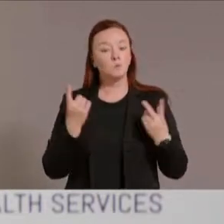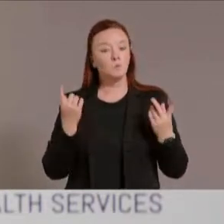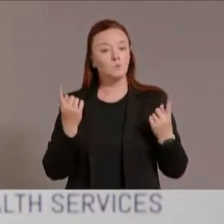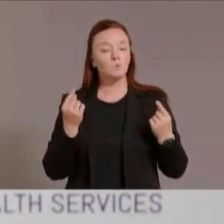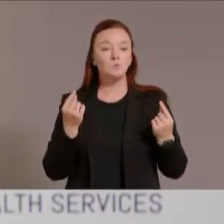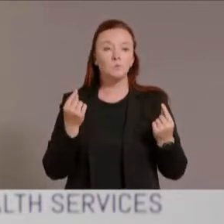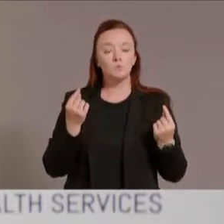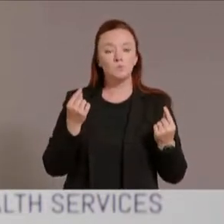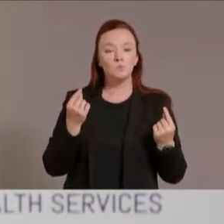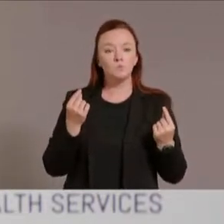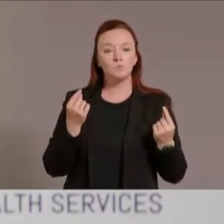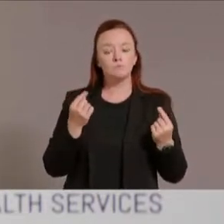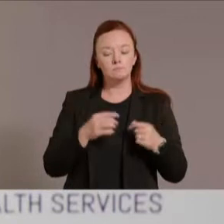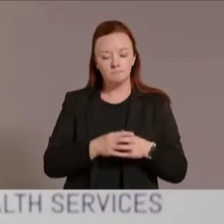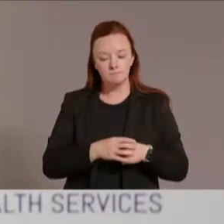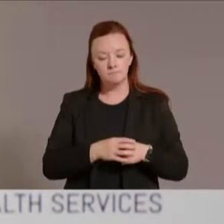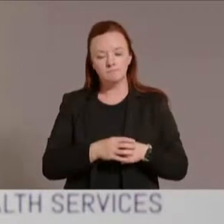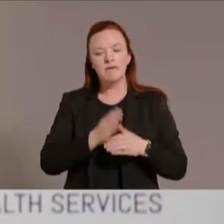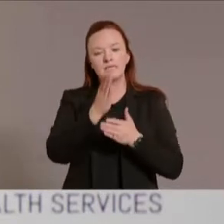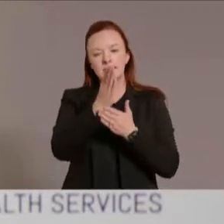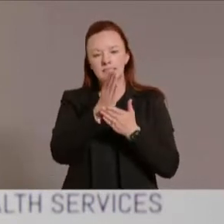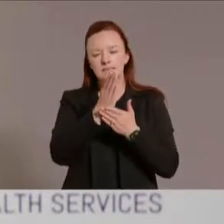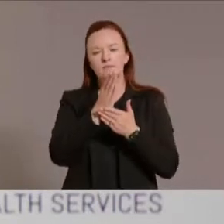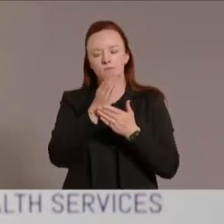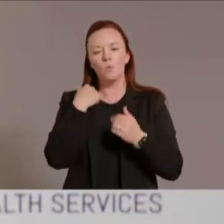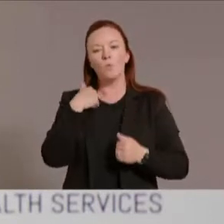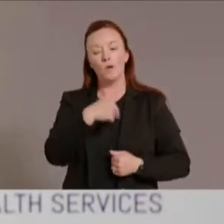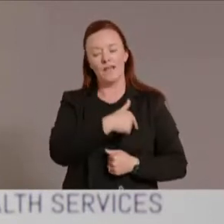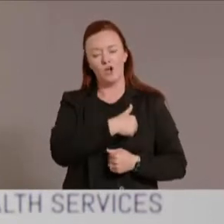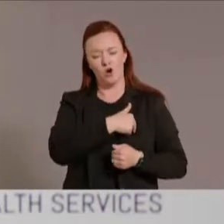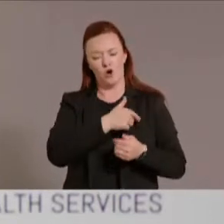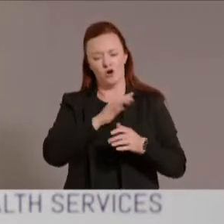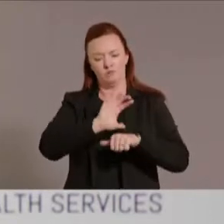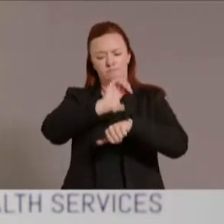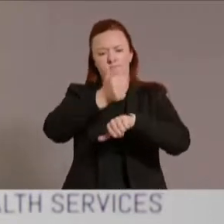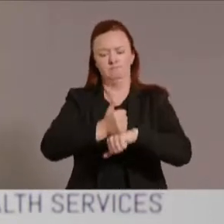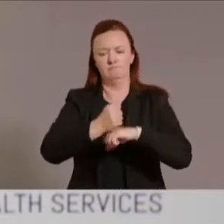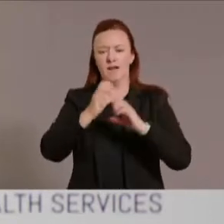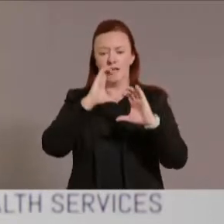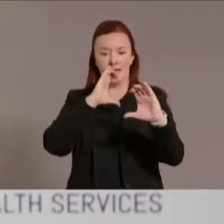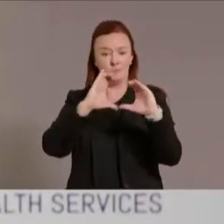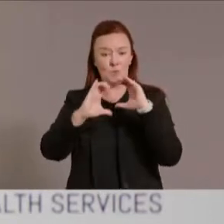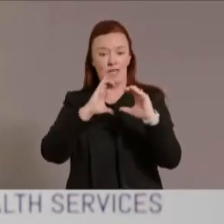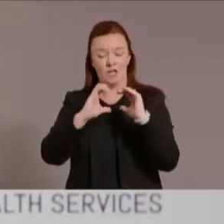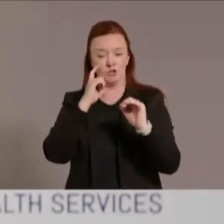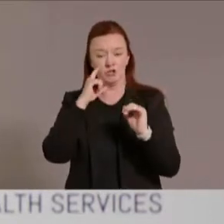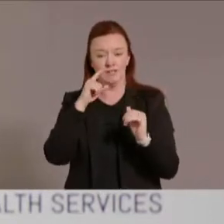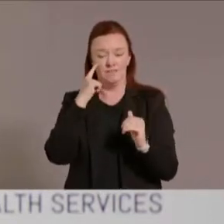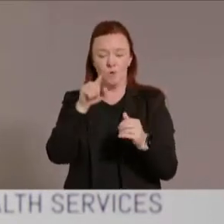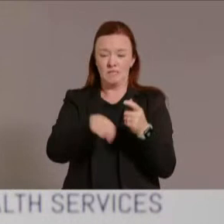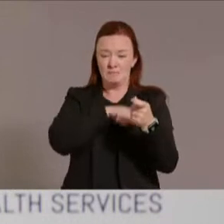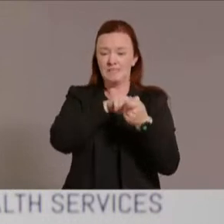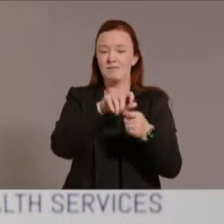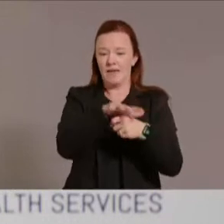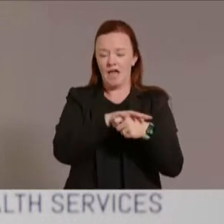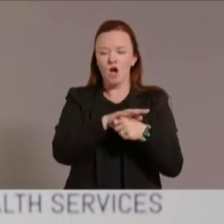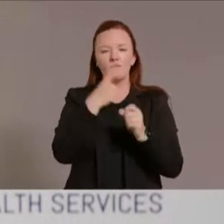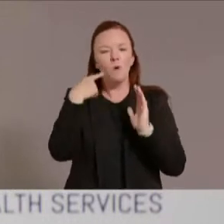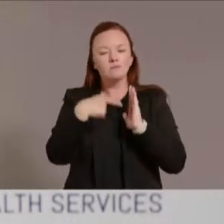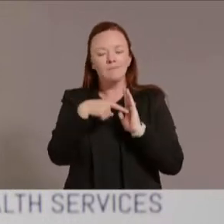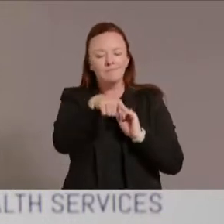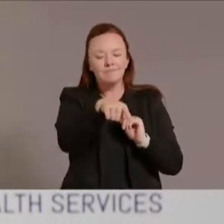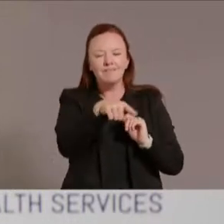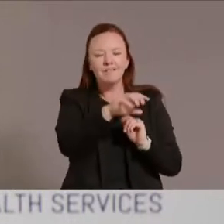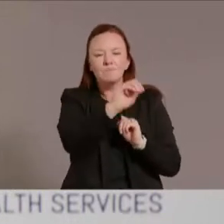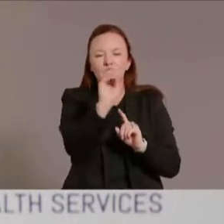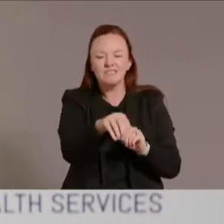working on highly targeted communication campaigns in areas that we know have low vaccination rates